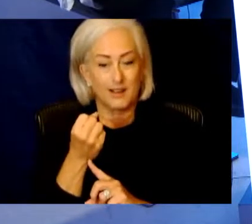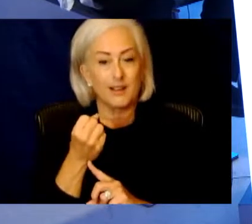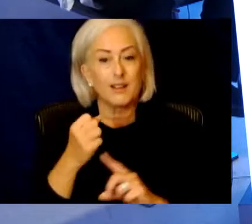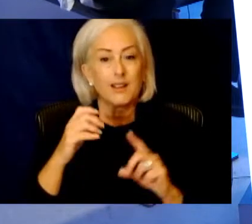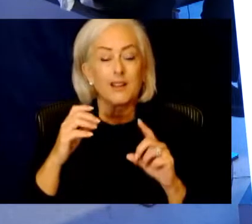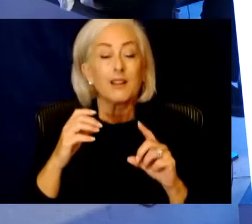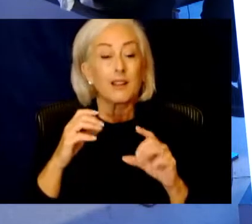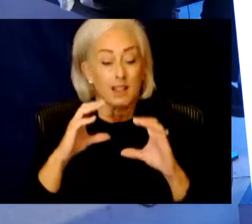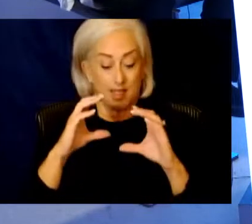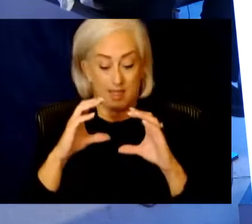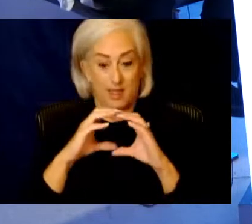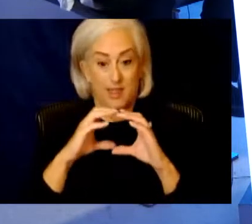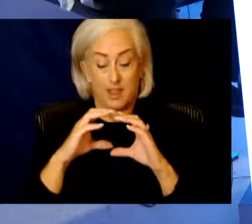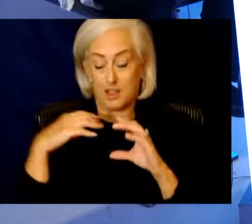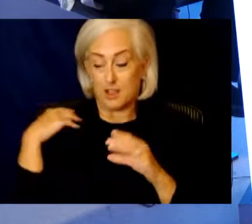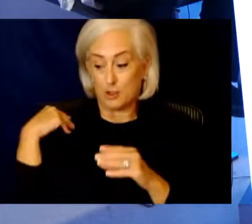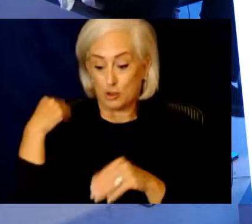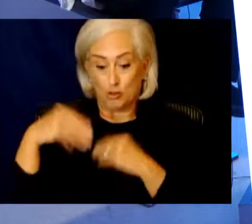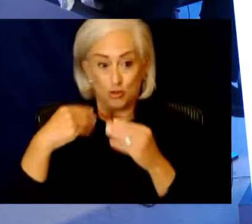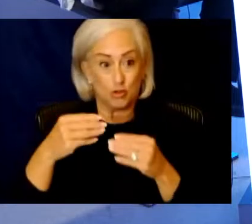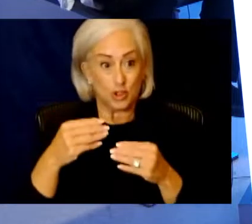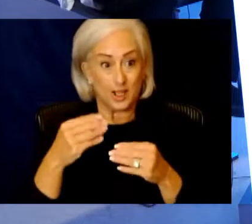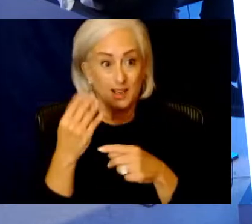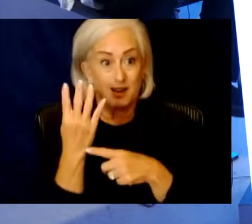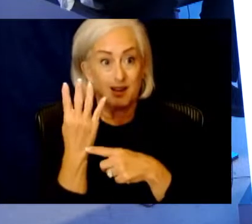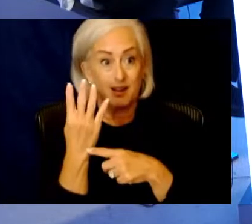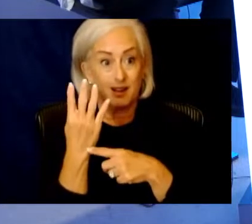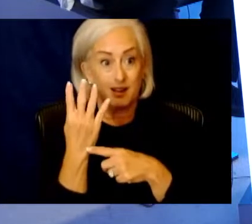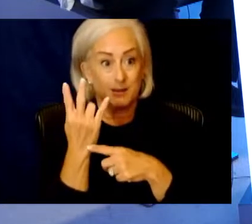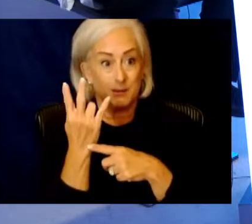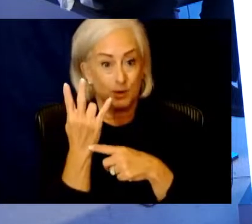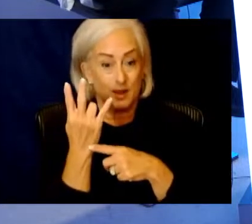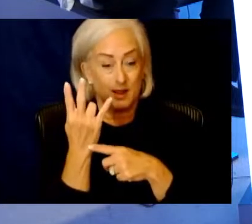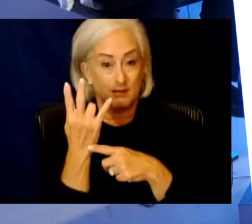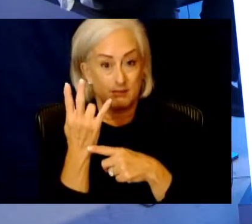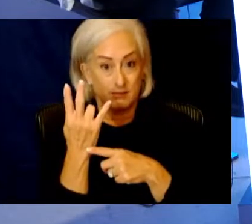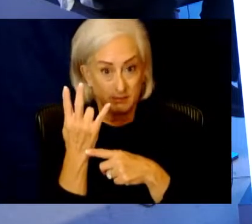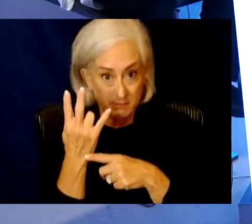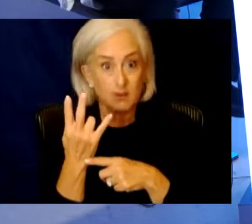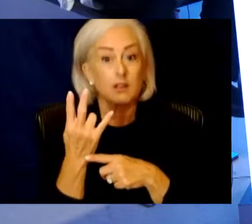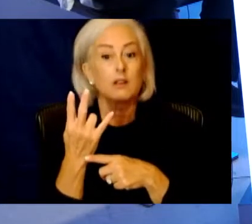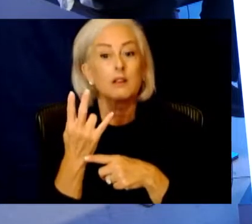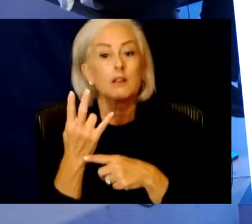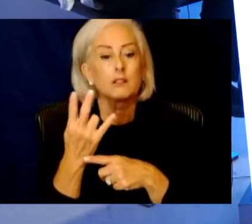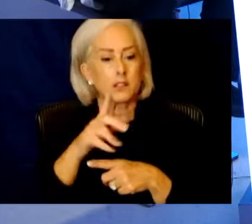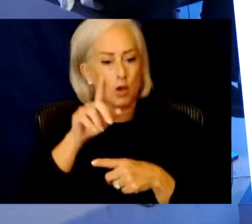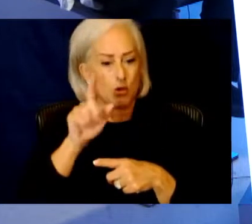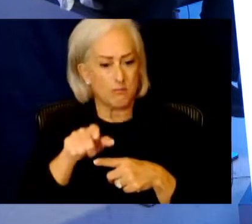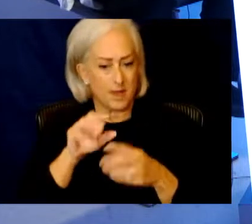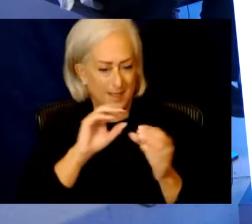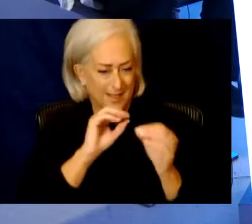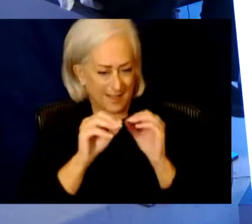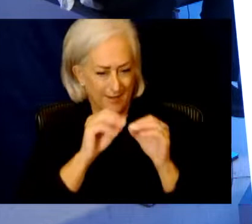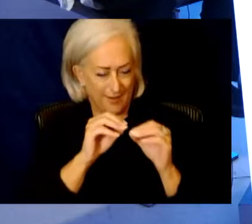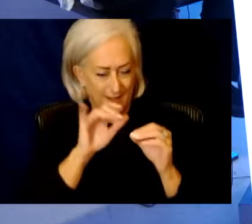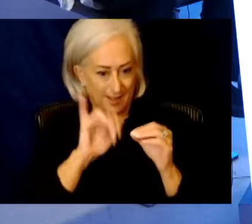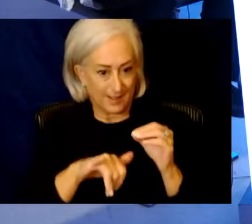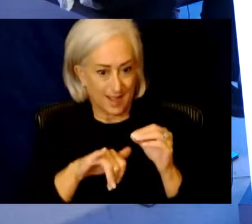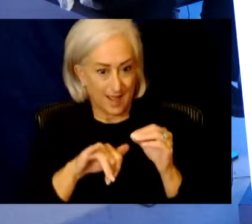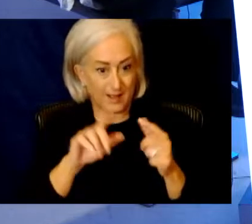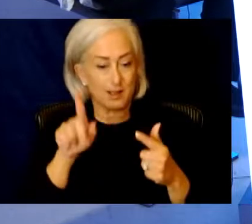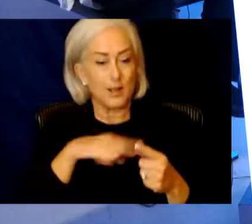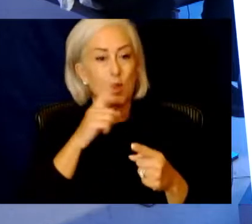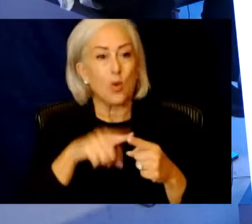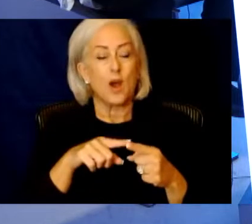genes that are necessary to fix the mistakes that occur when we replicate our DNA. And